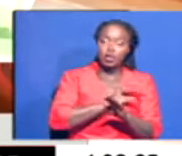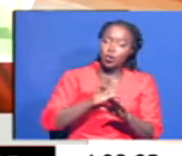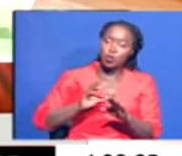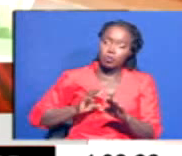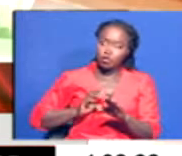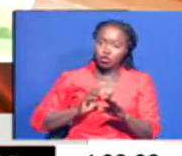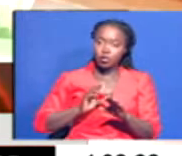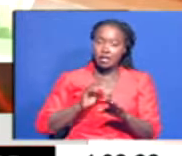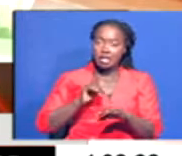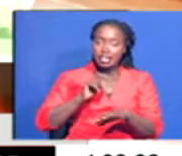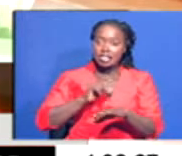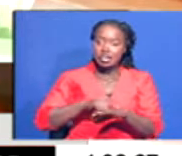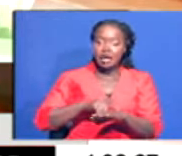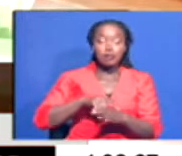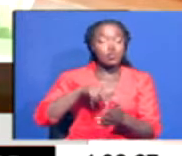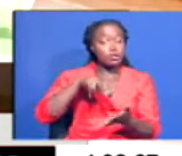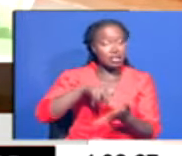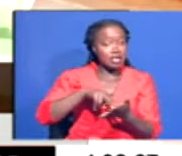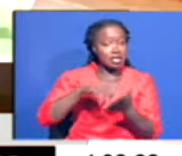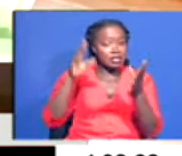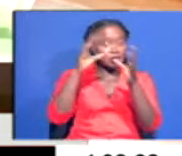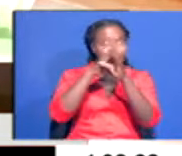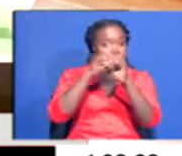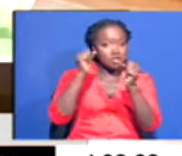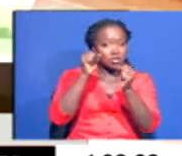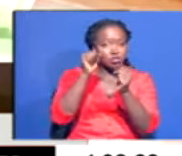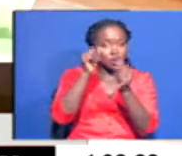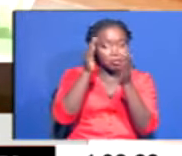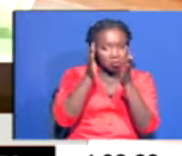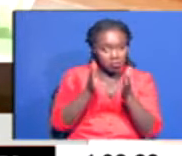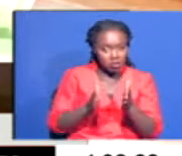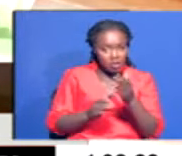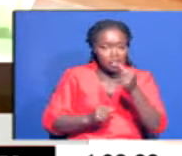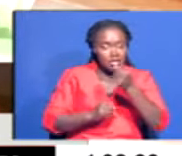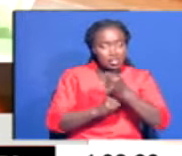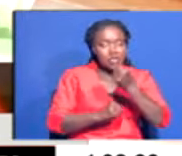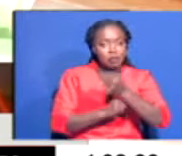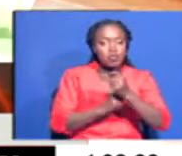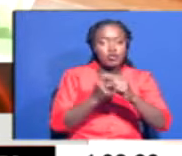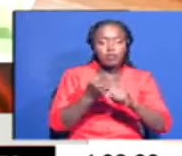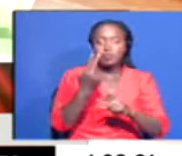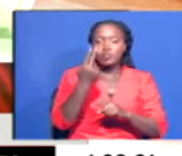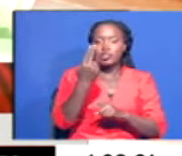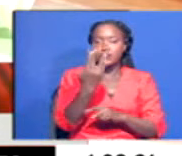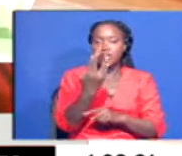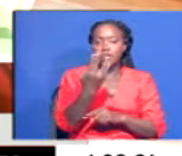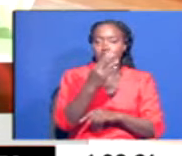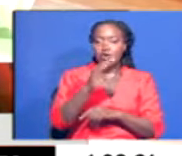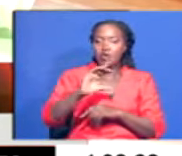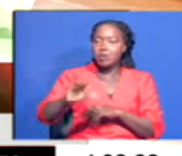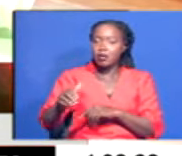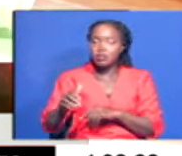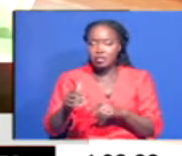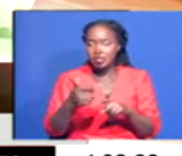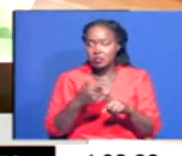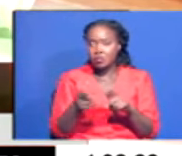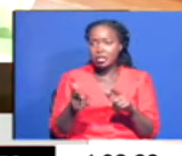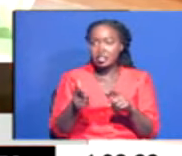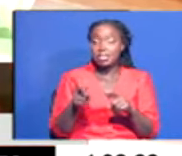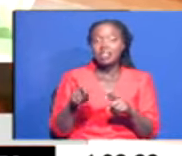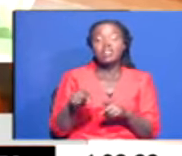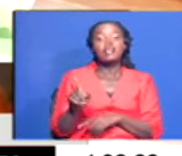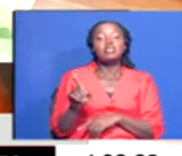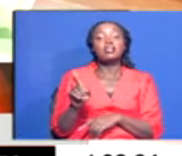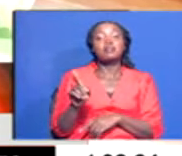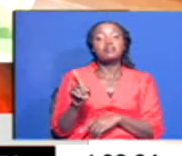when you are standing as a presidential candidate, you must have support from at least 24 counties. But Wanjigi did not meet